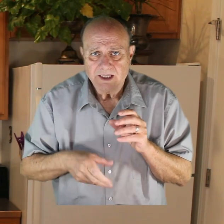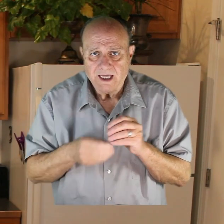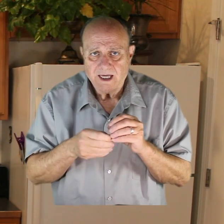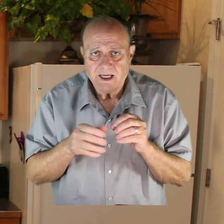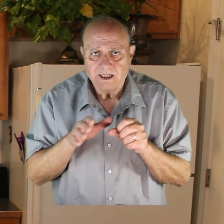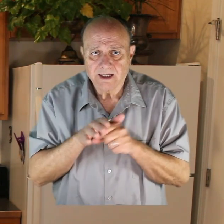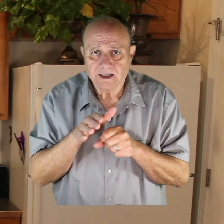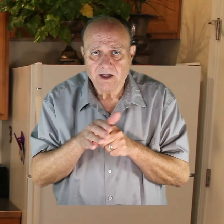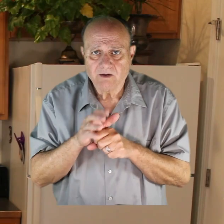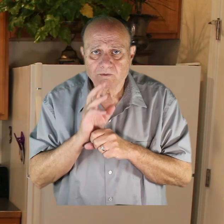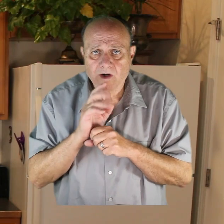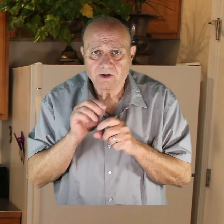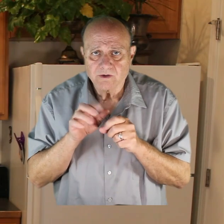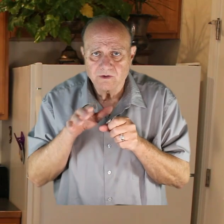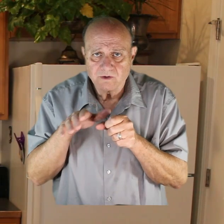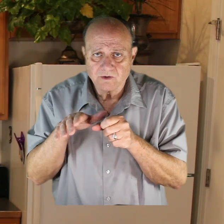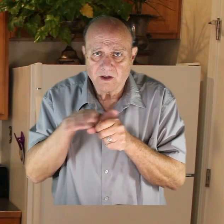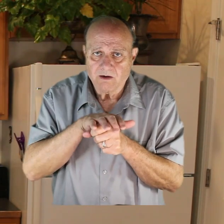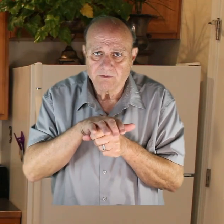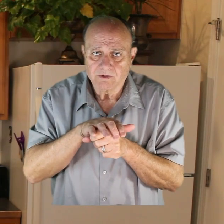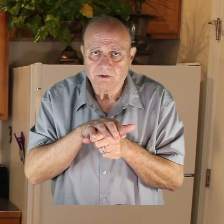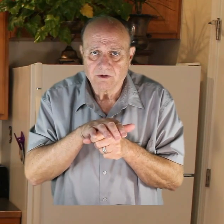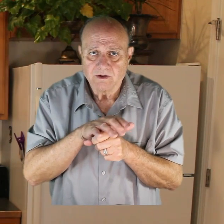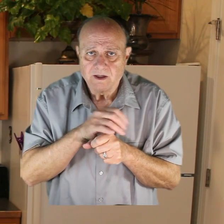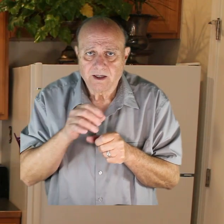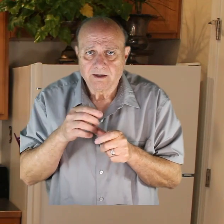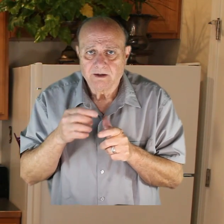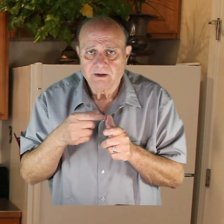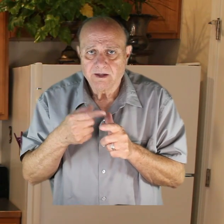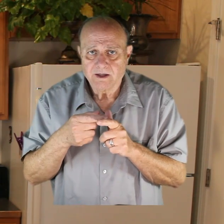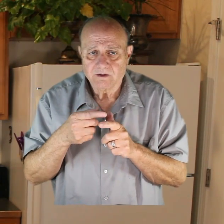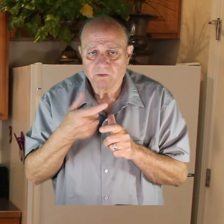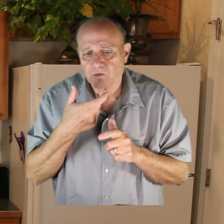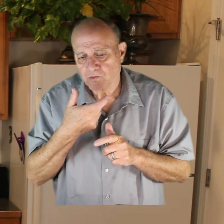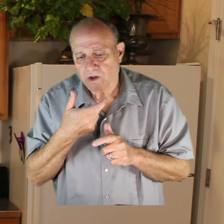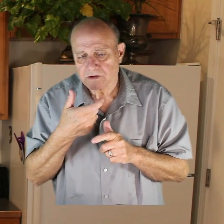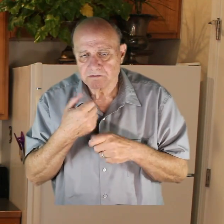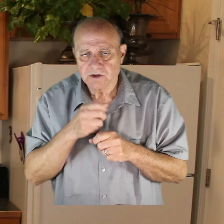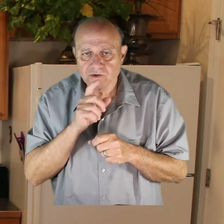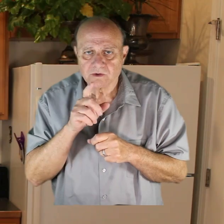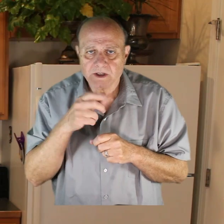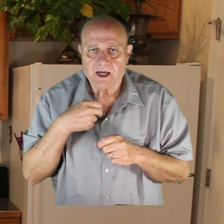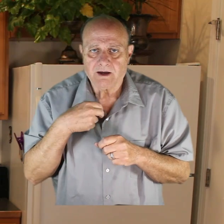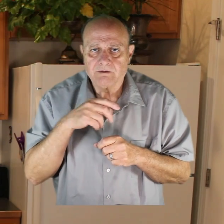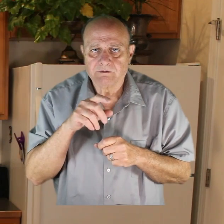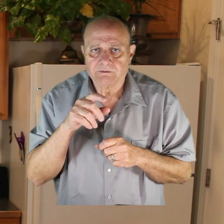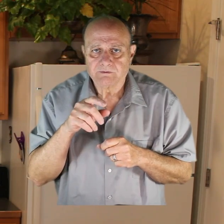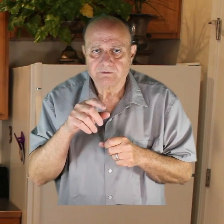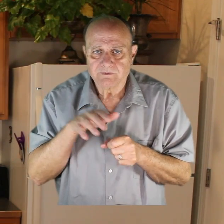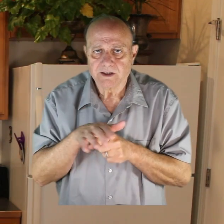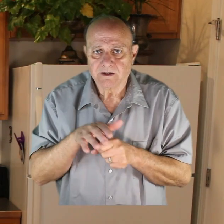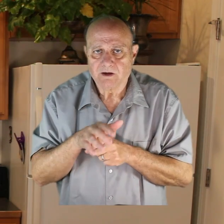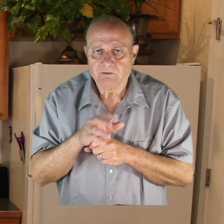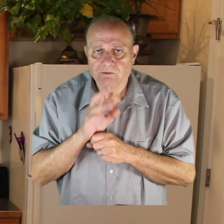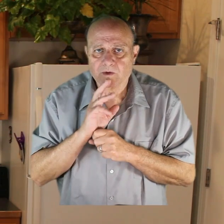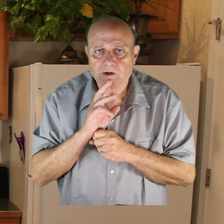up adding some more water, but still just to cover. And then we'll watch it to make sure that it doesn't evaporate off in the vegetable and